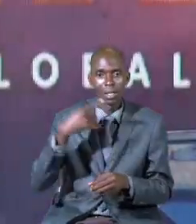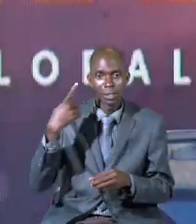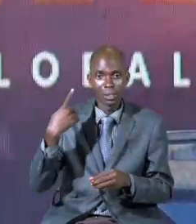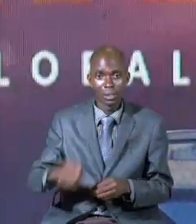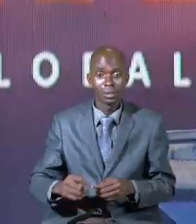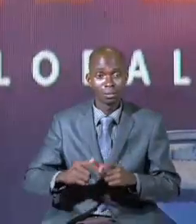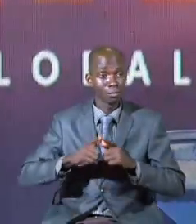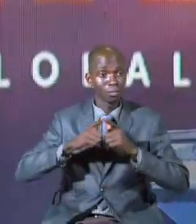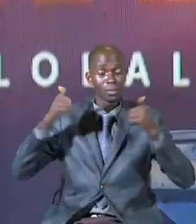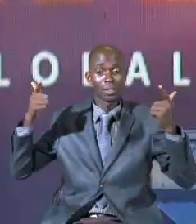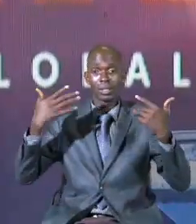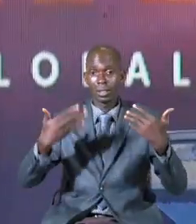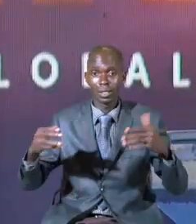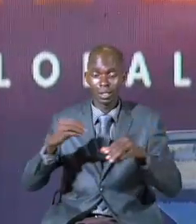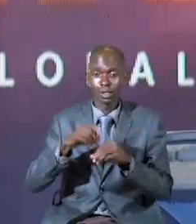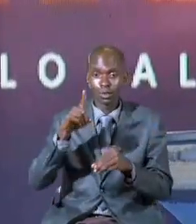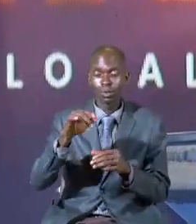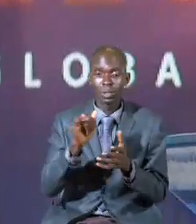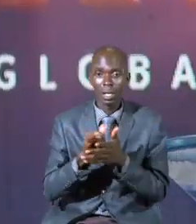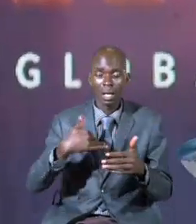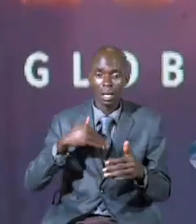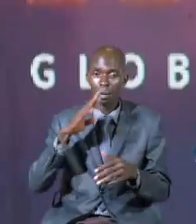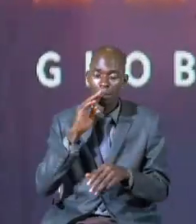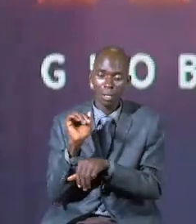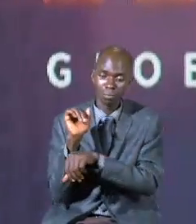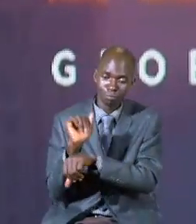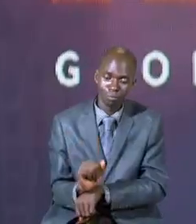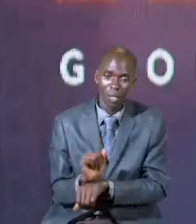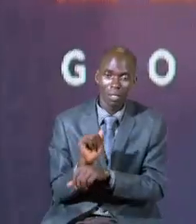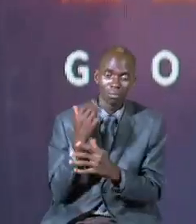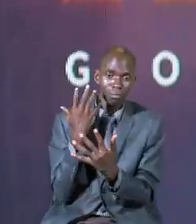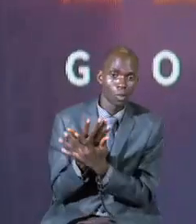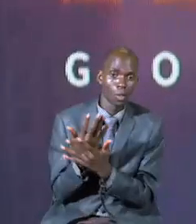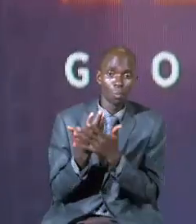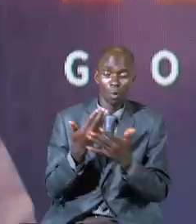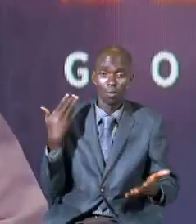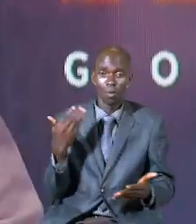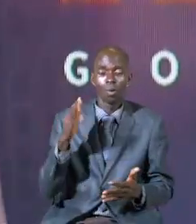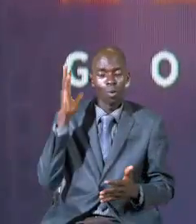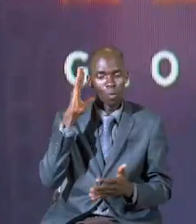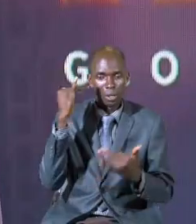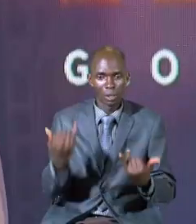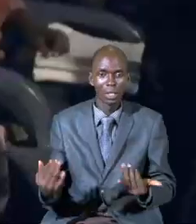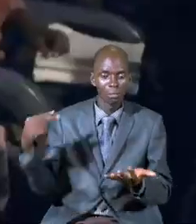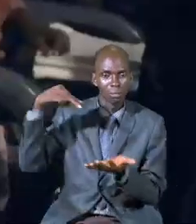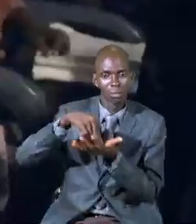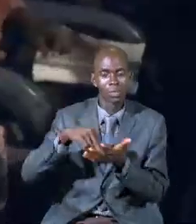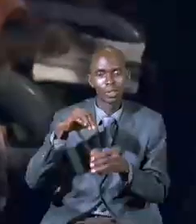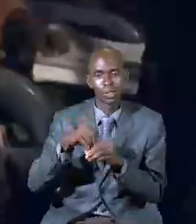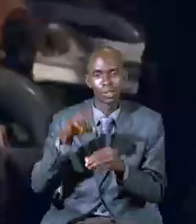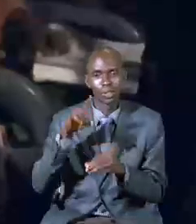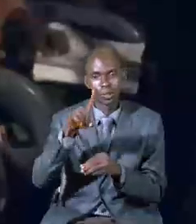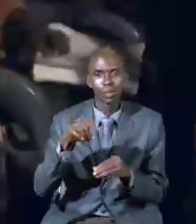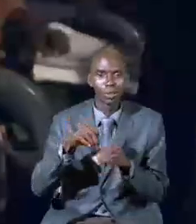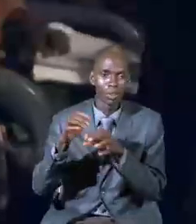been tied down for a long time, that giant tonight will rise up in you in Jesus'